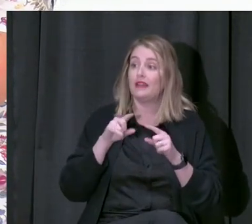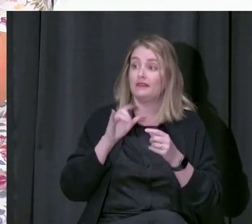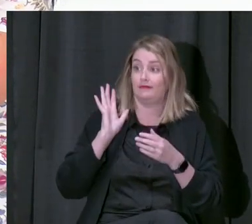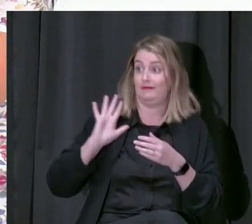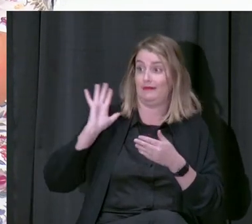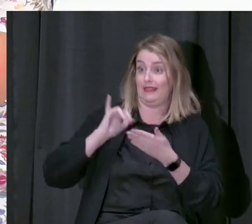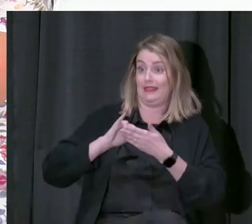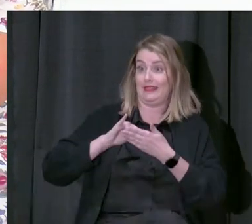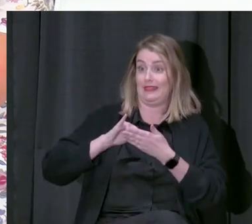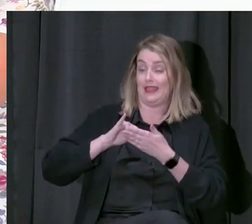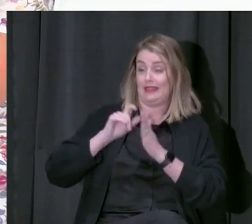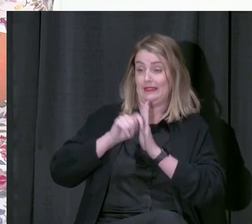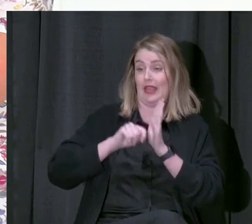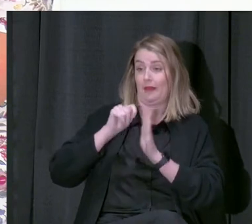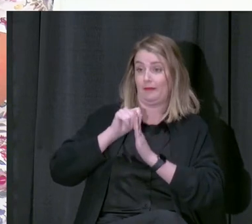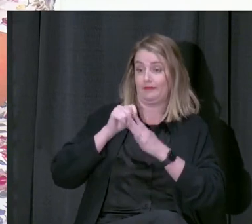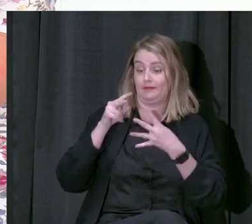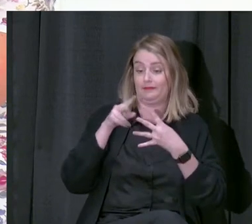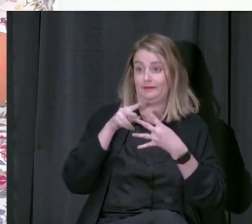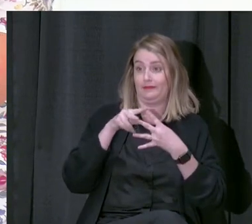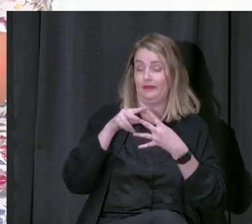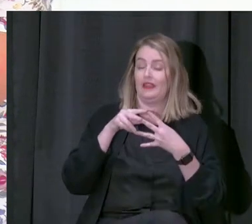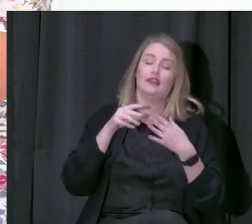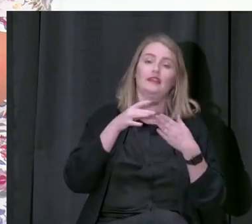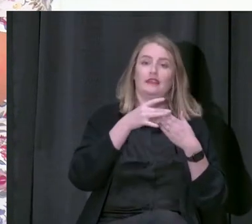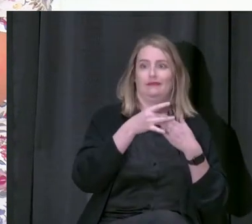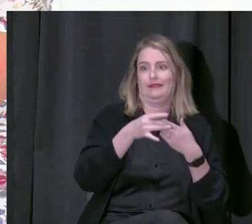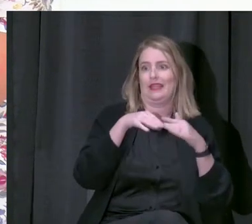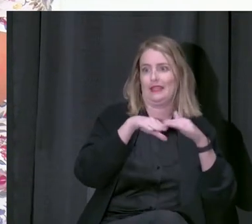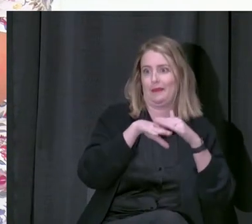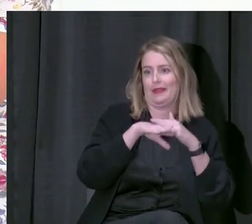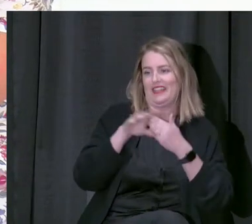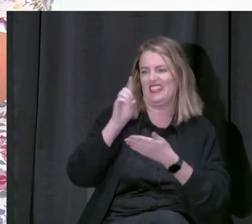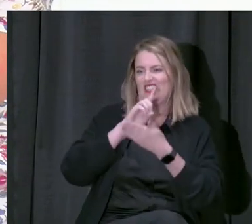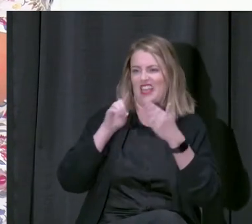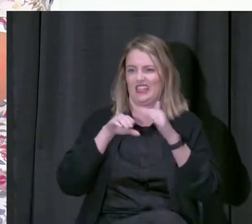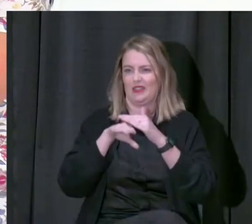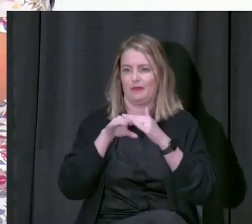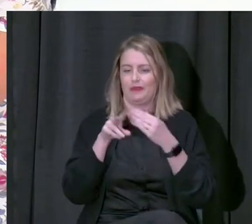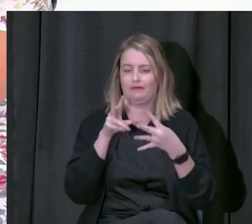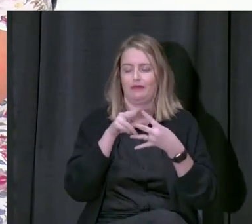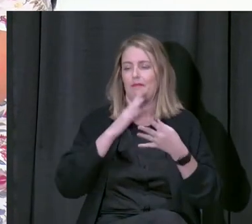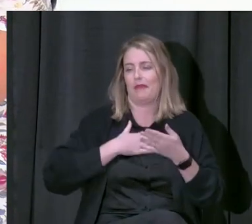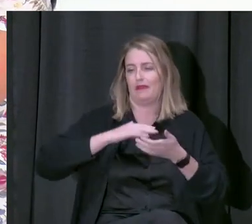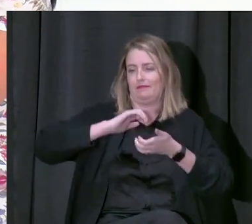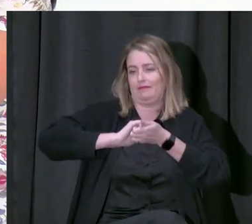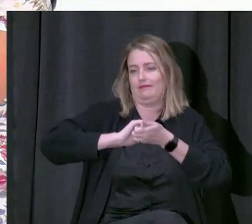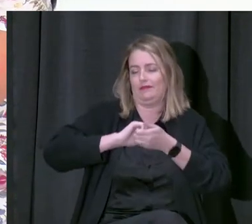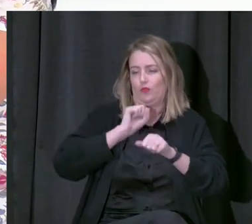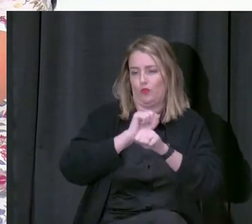who led design accessibility and leads accessibility, design accessibility, who's my partner,